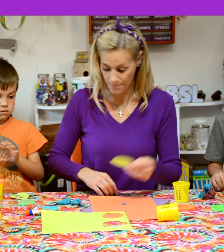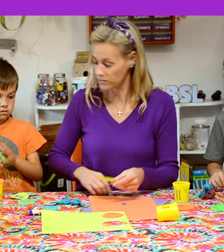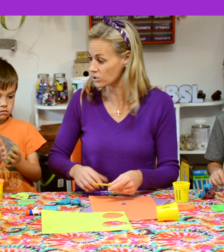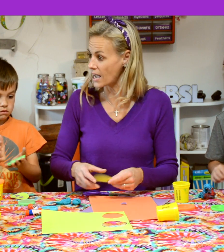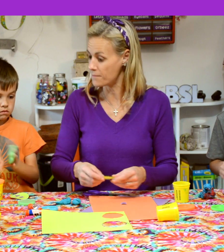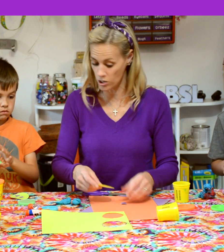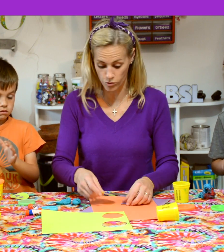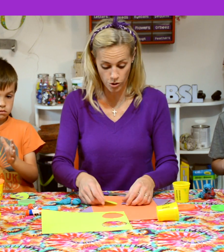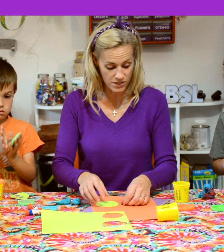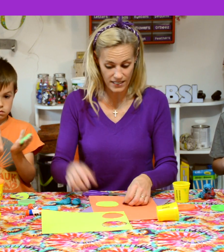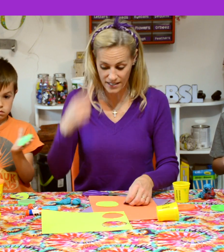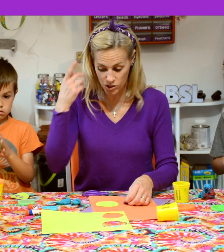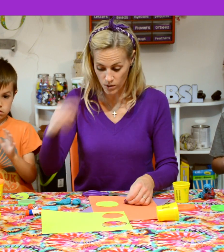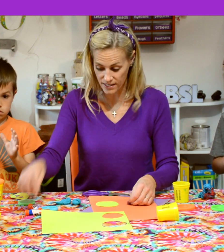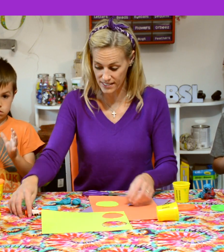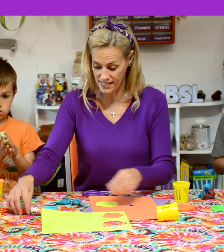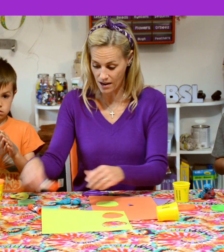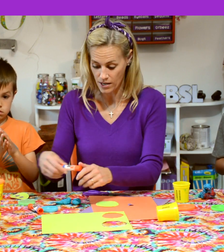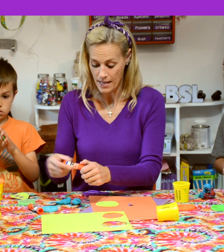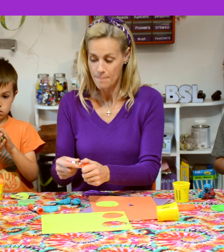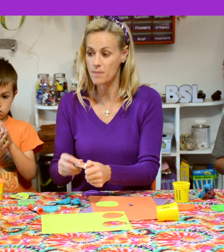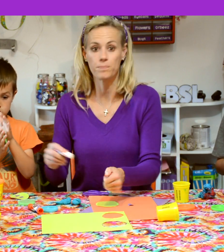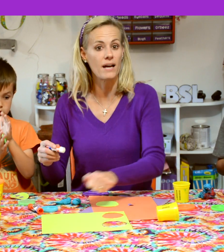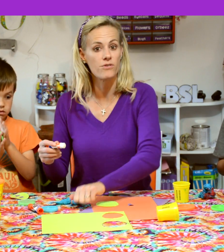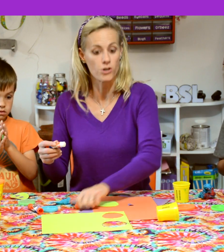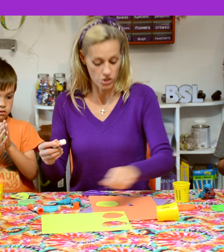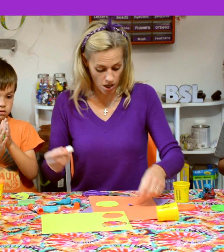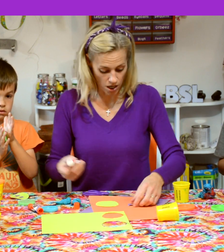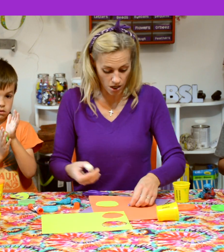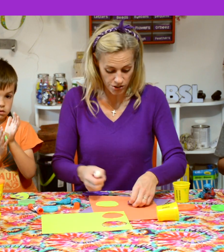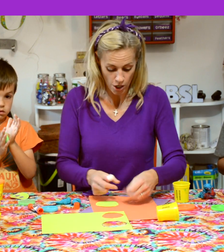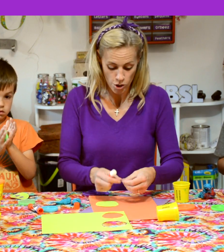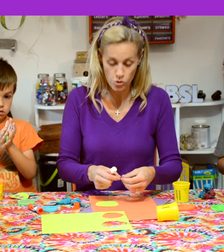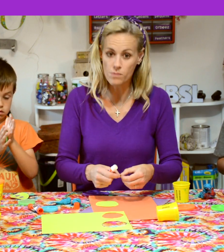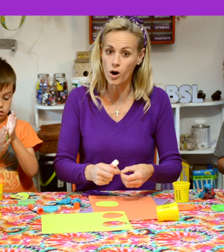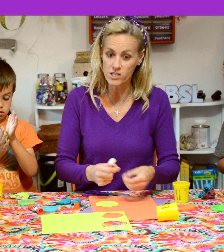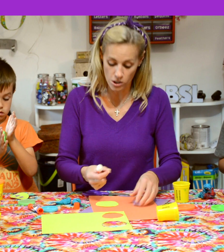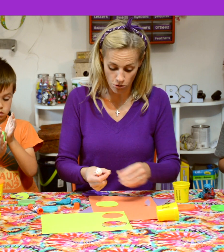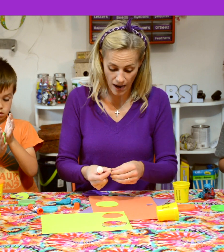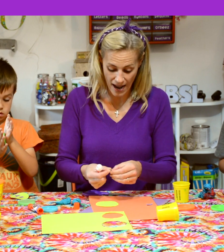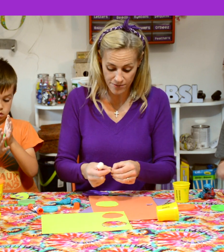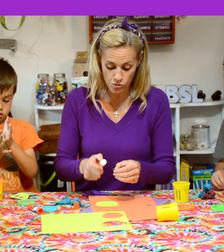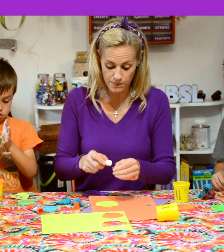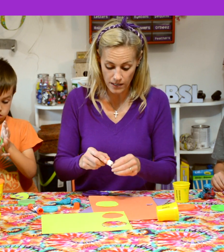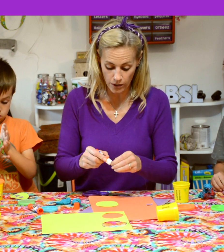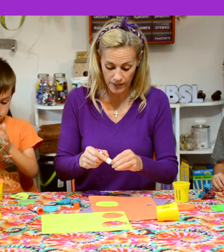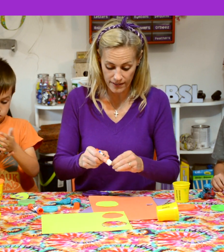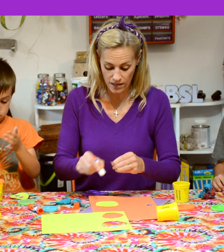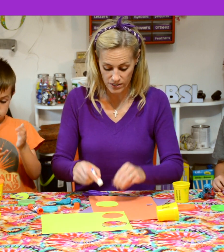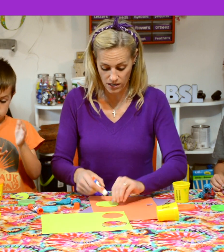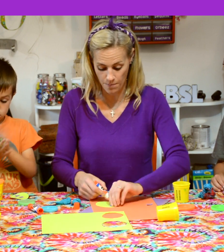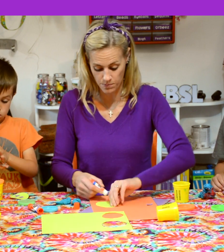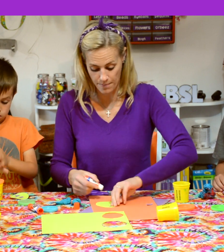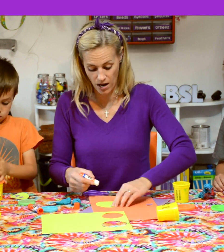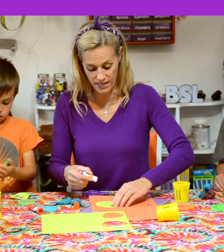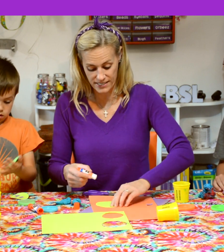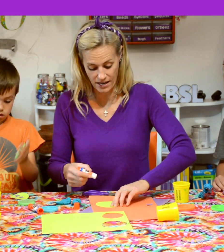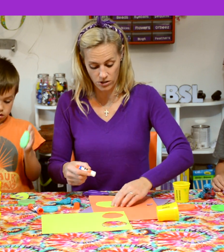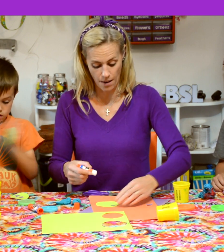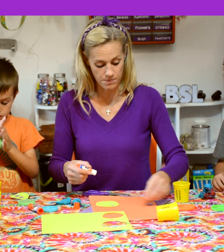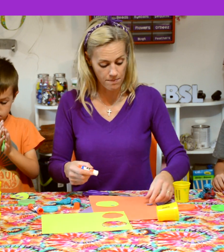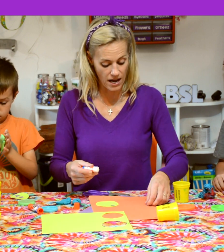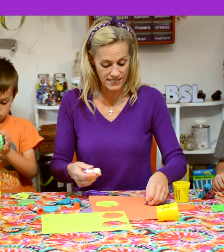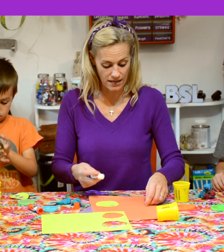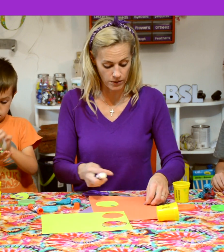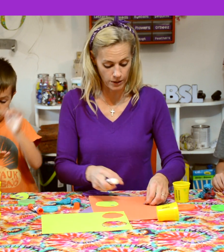time, right? A little time in your room to kind of sort things out, maybe play with your dolls, do some arts and crafts, do some coloring. That always calms my body